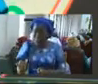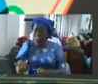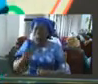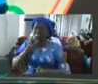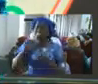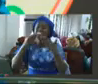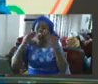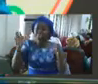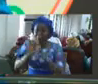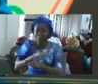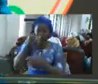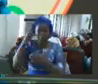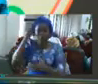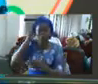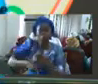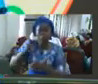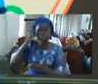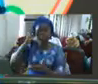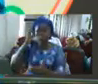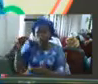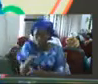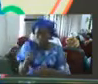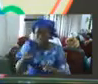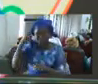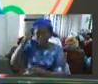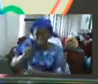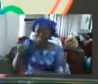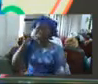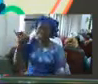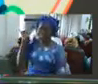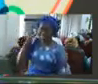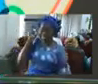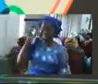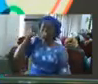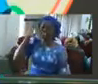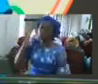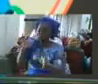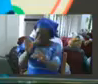for what you did for him yesterday, he will receive more.